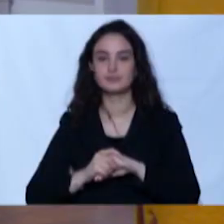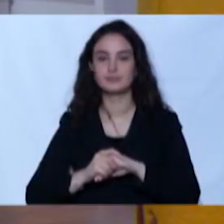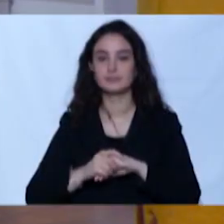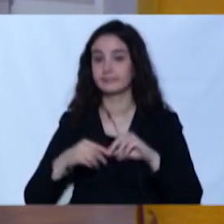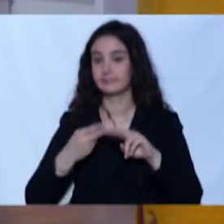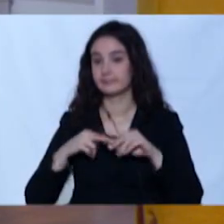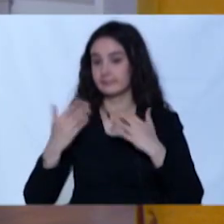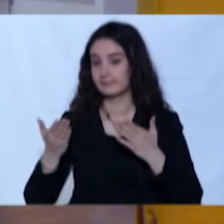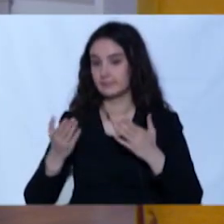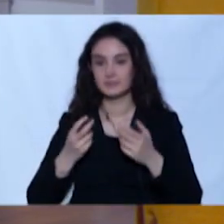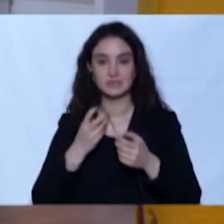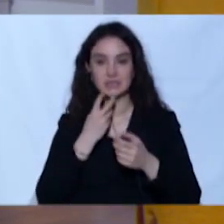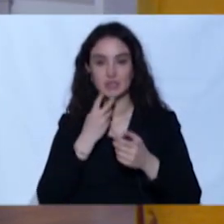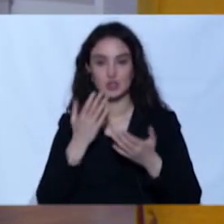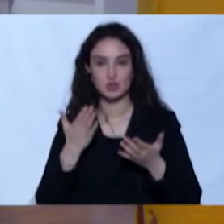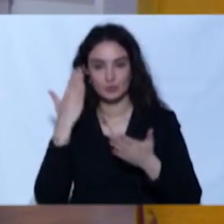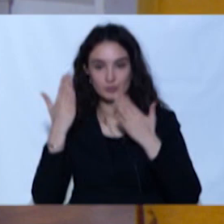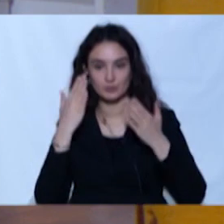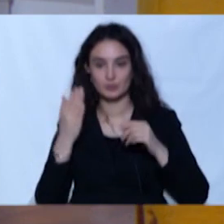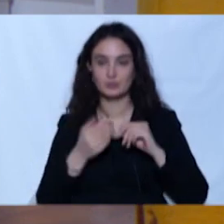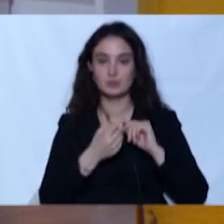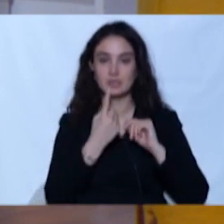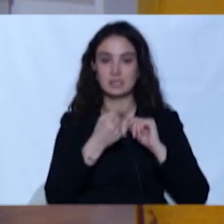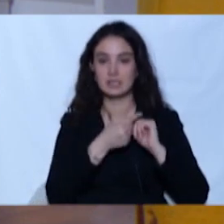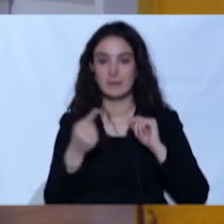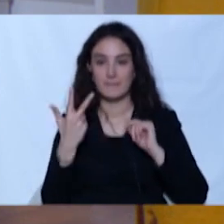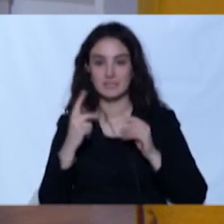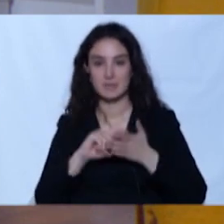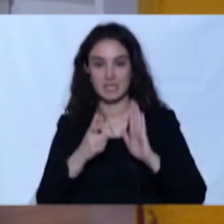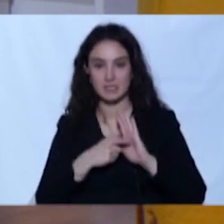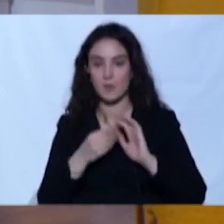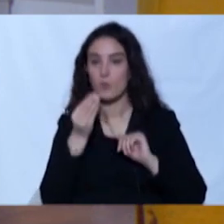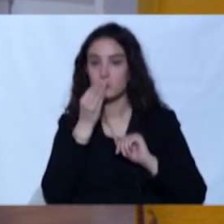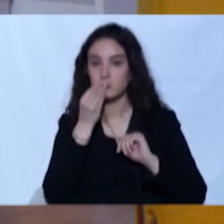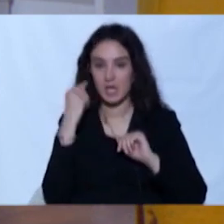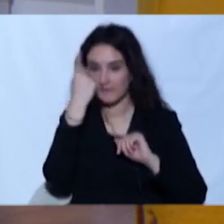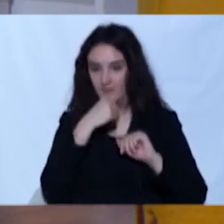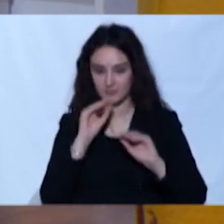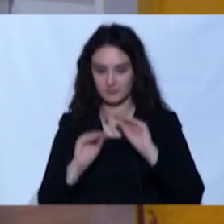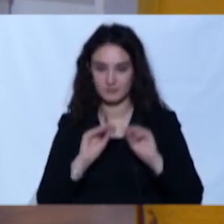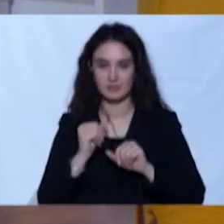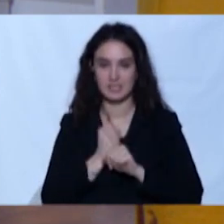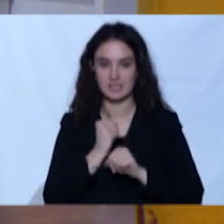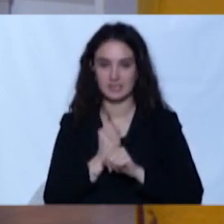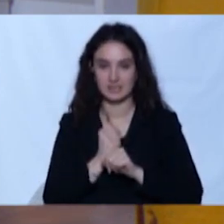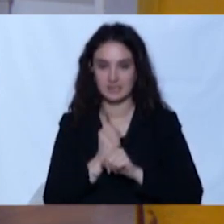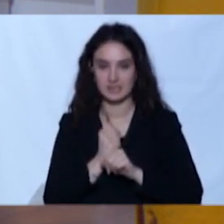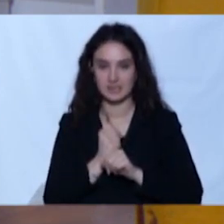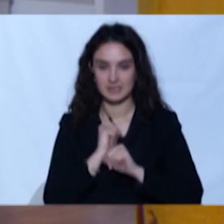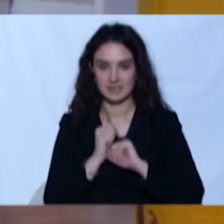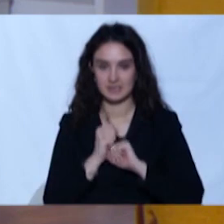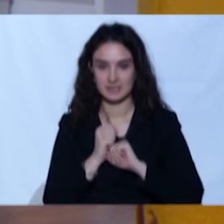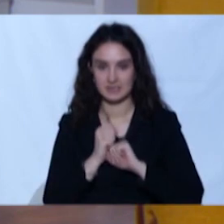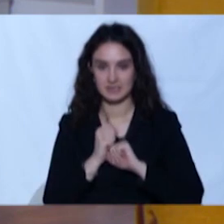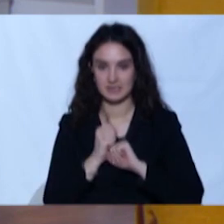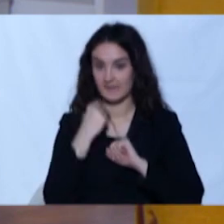This is a fun activity for grades 1 through 3. Make a food face. Make a snack that looks like